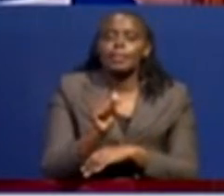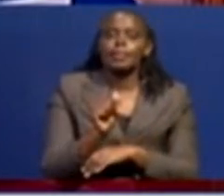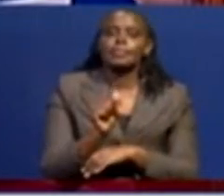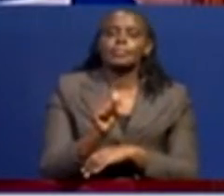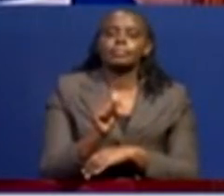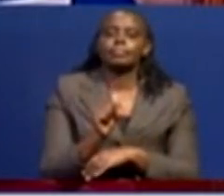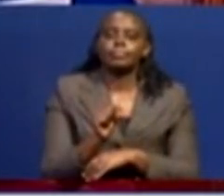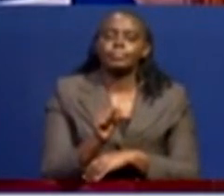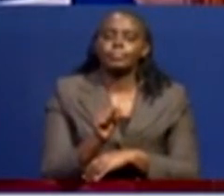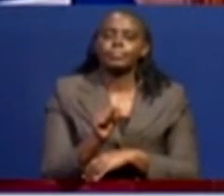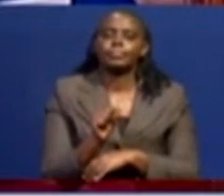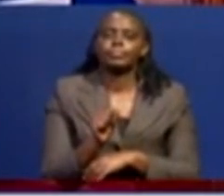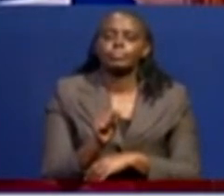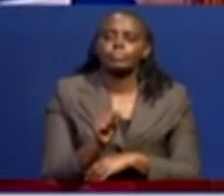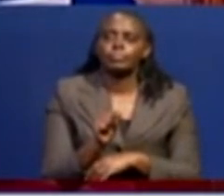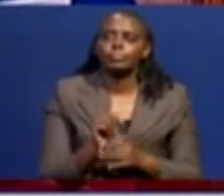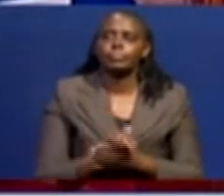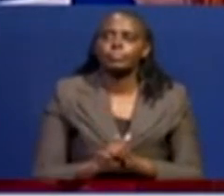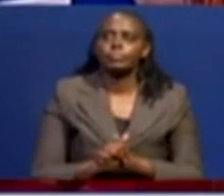Is that